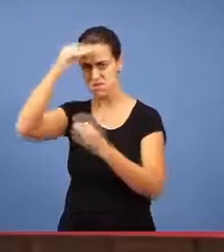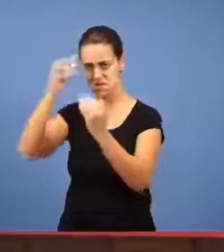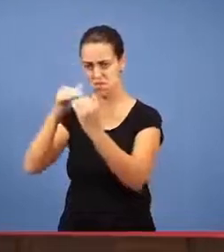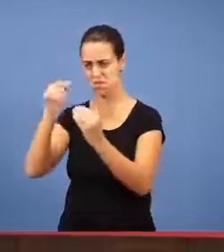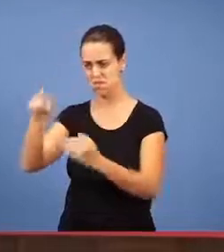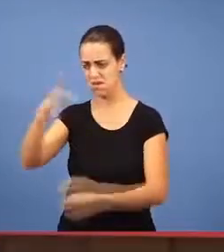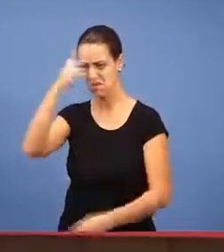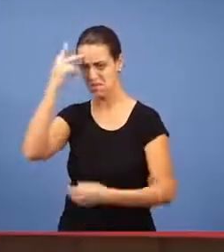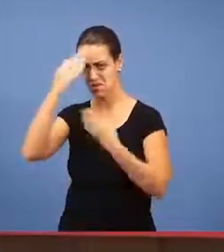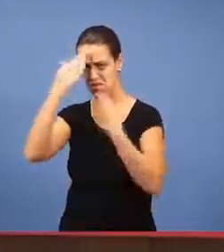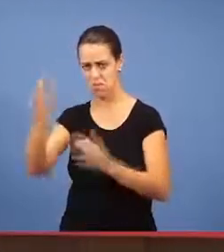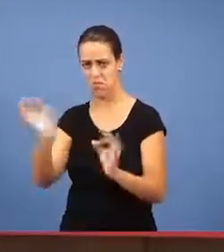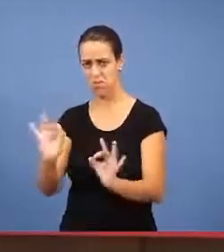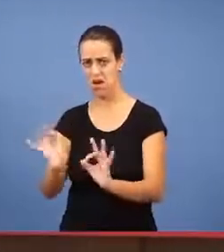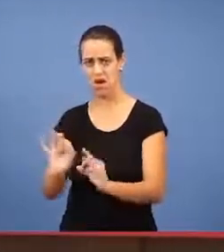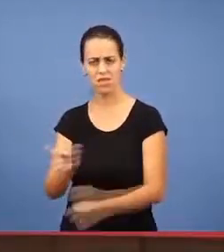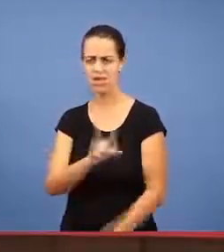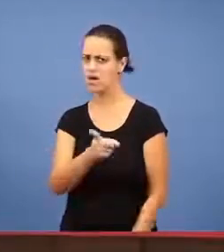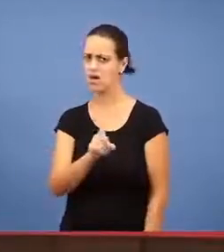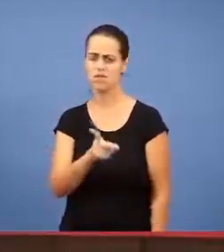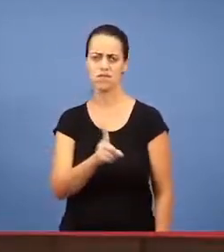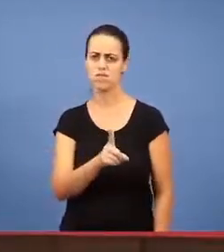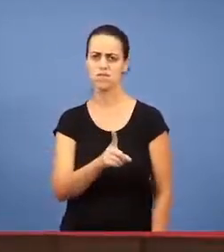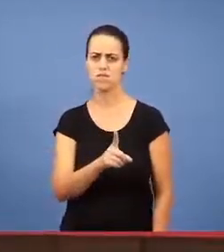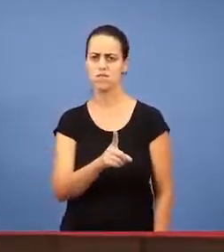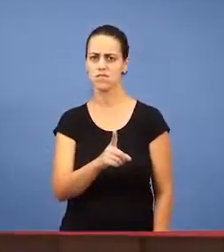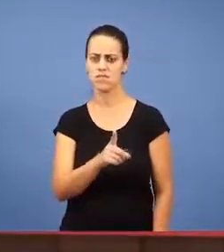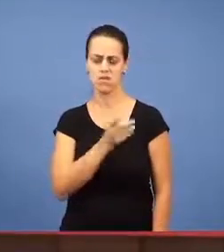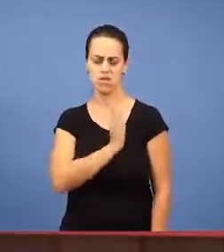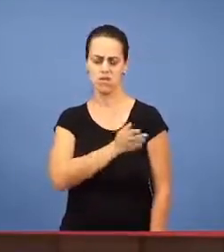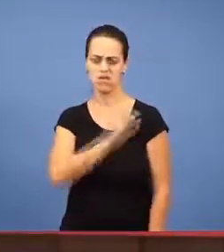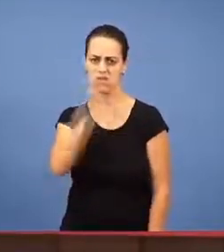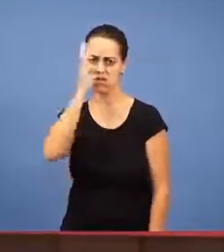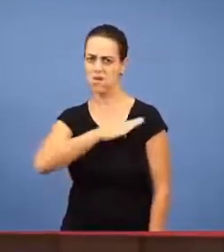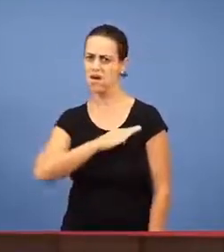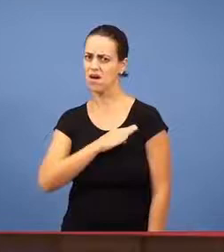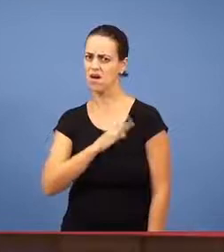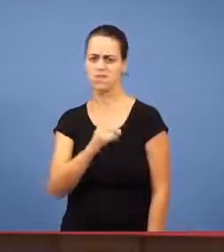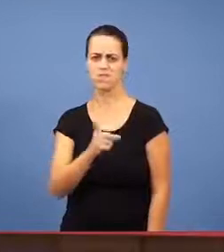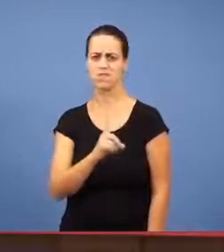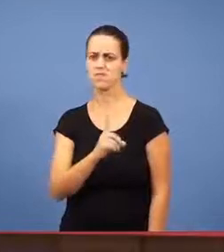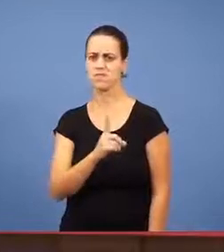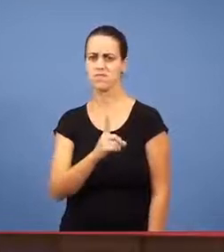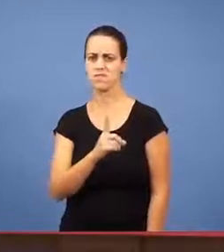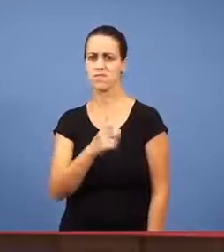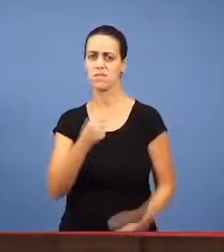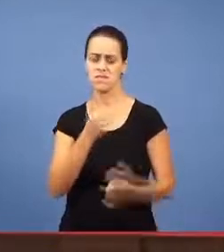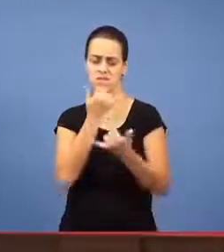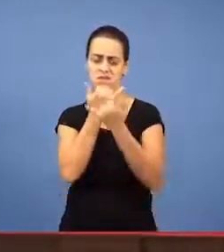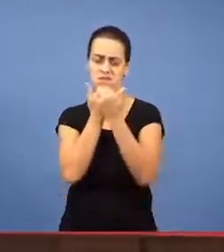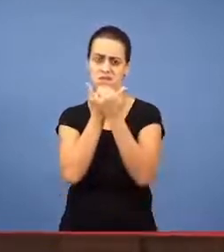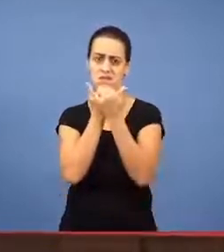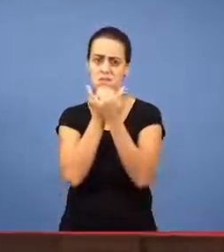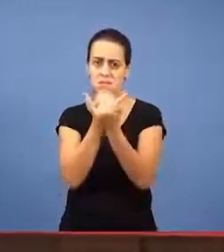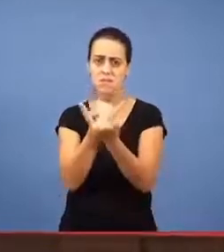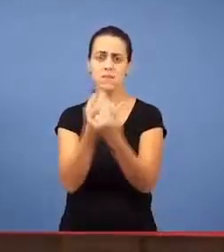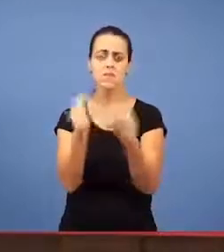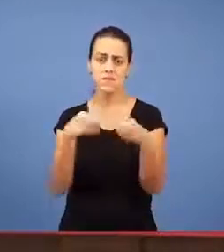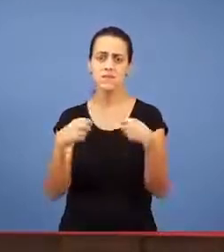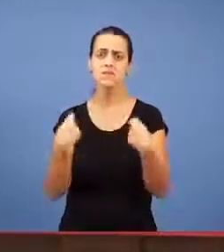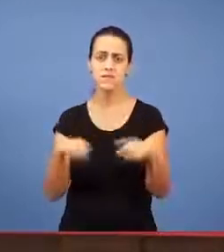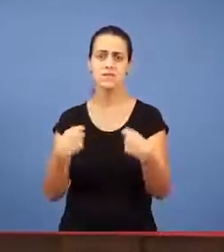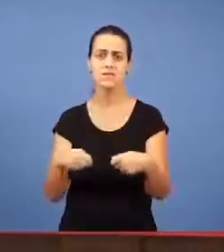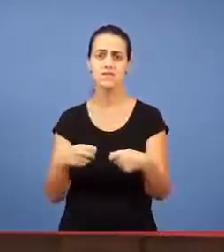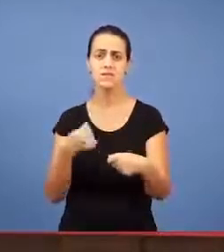the ingrate, and it's not in agreement with your offenses. It's not in agreement with what is in your heart. You don't